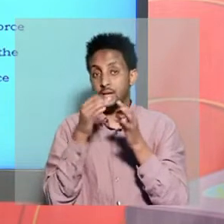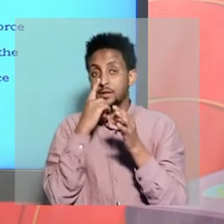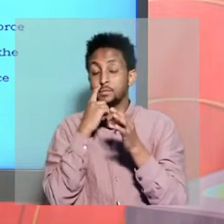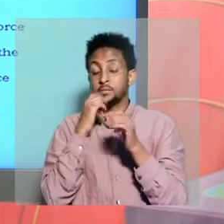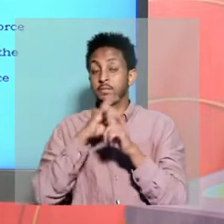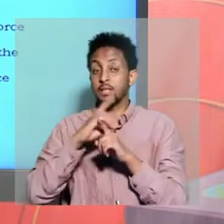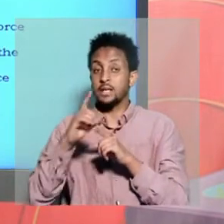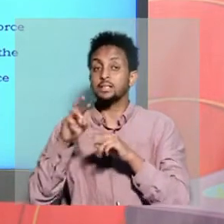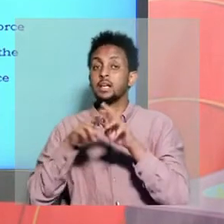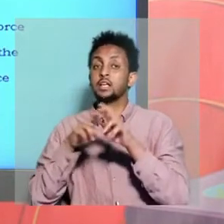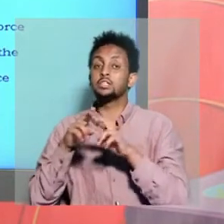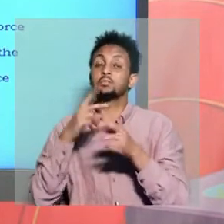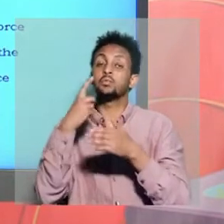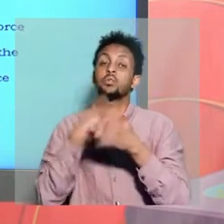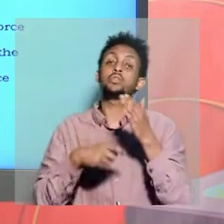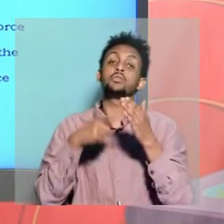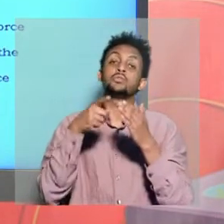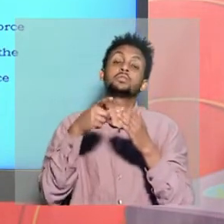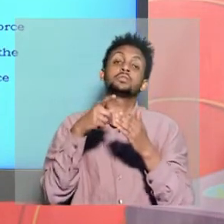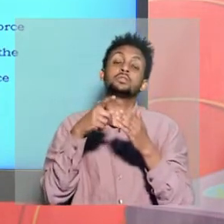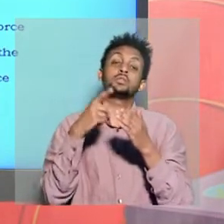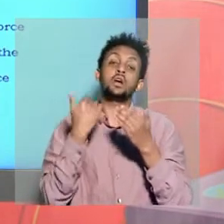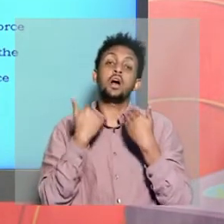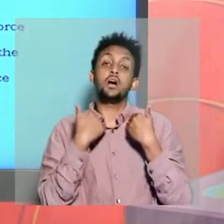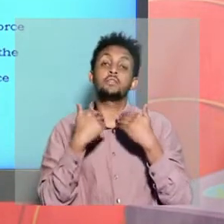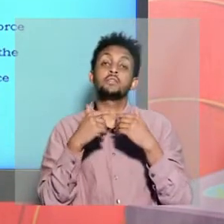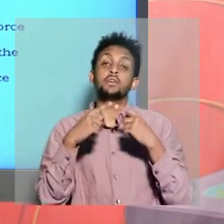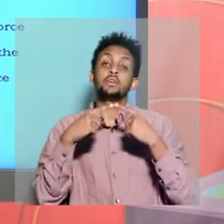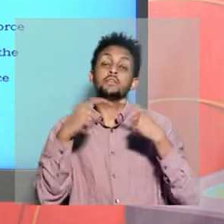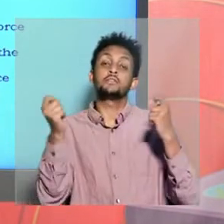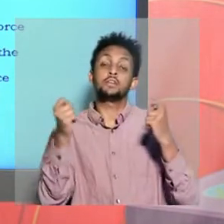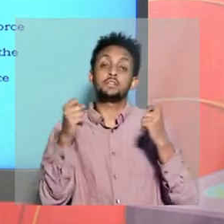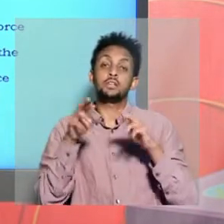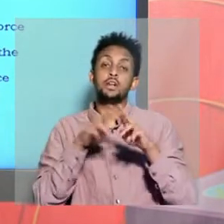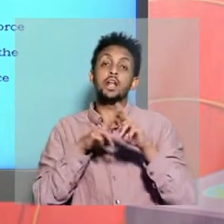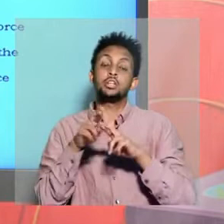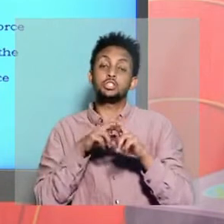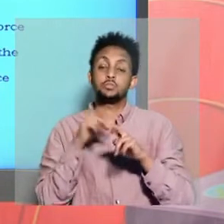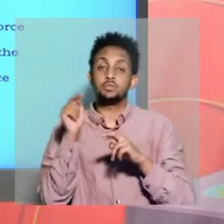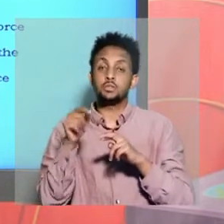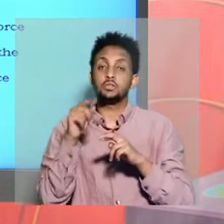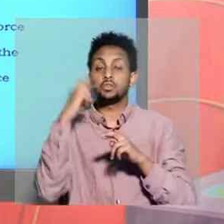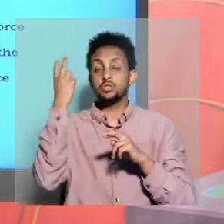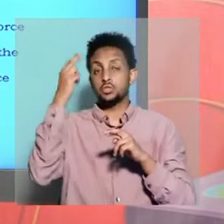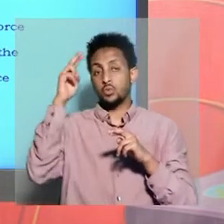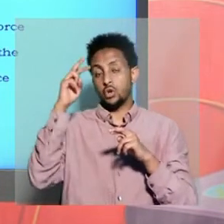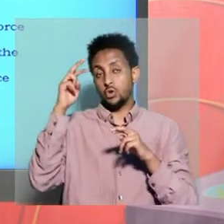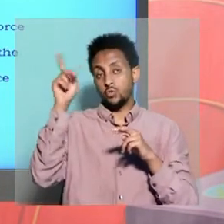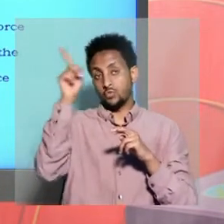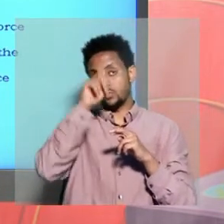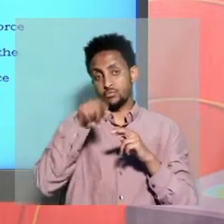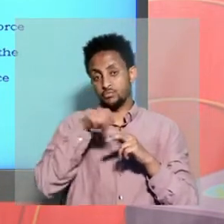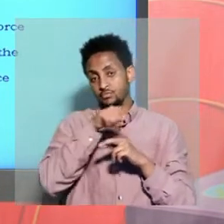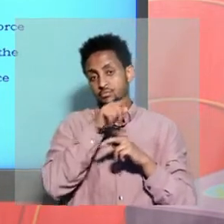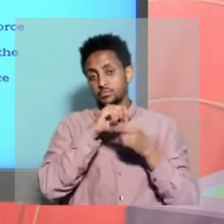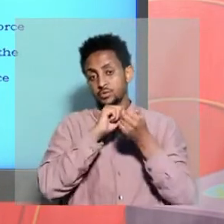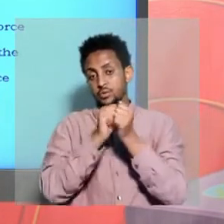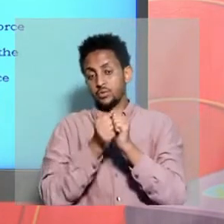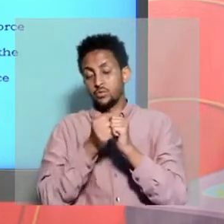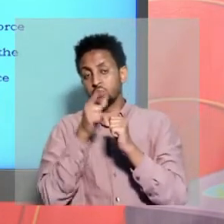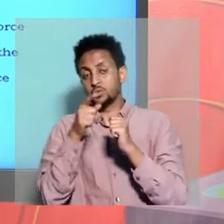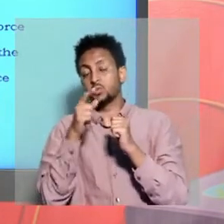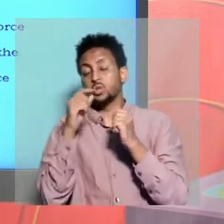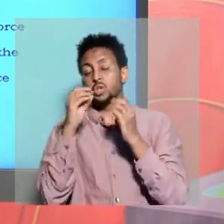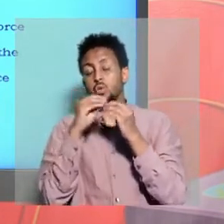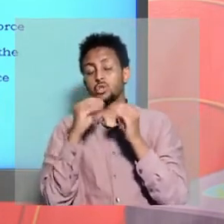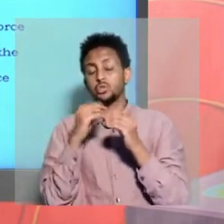direct relation with the product of the charge, and has inverse relation with that of the square of the separation distance. When you convert this into